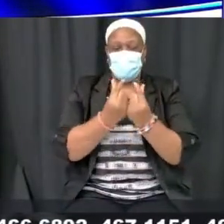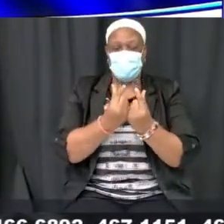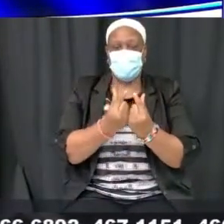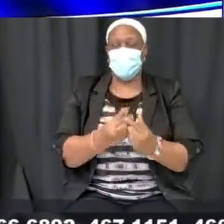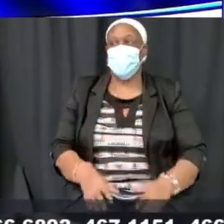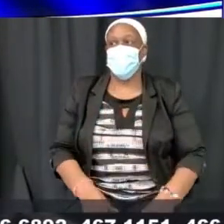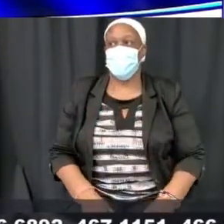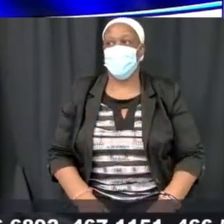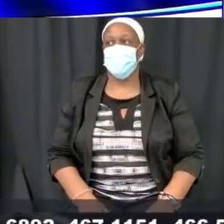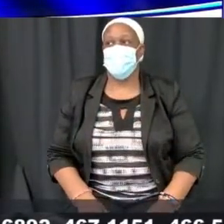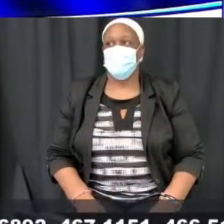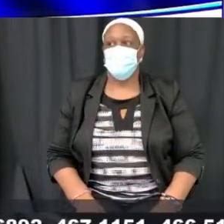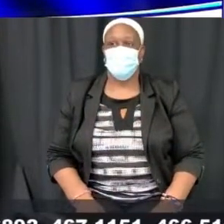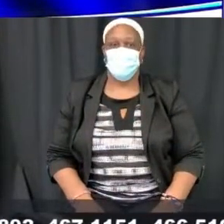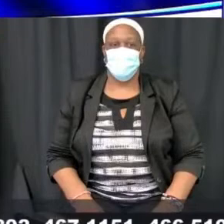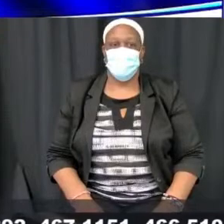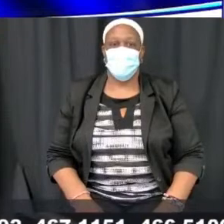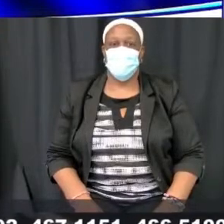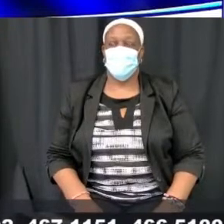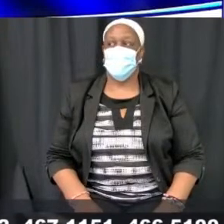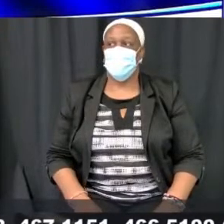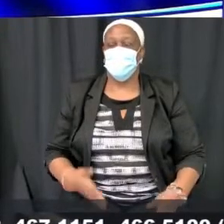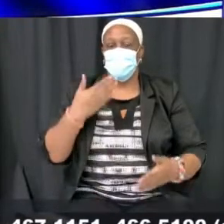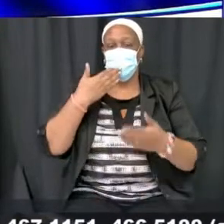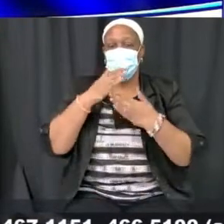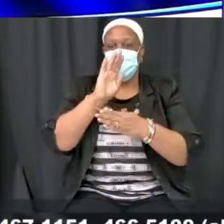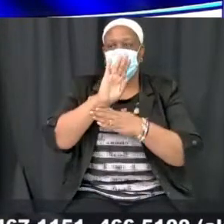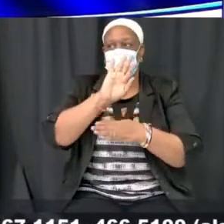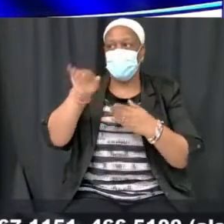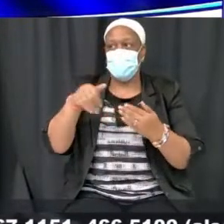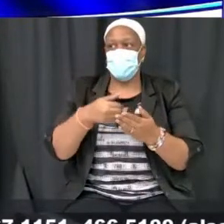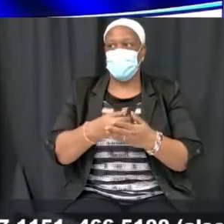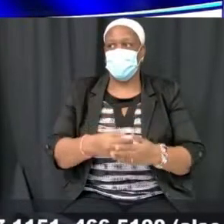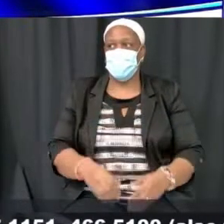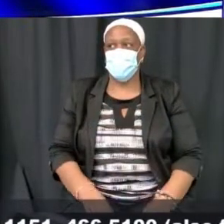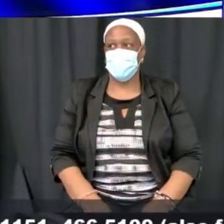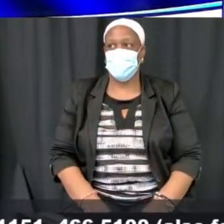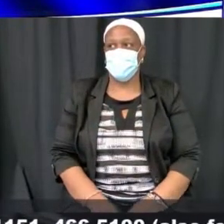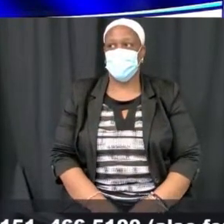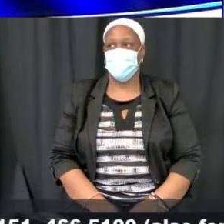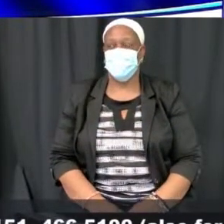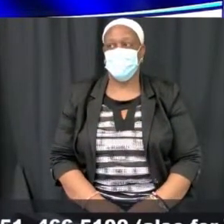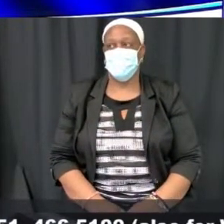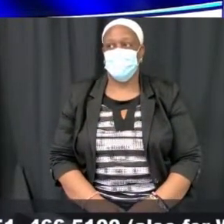Thank you, Mr. Williams, and good afternoon to all.